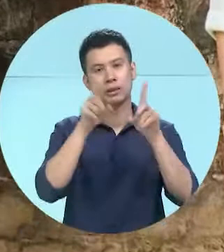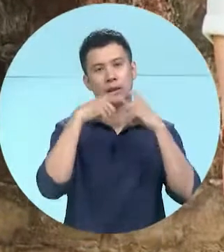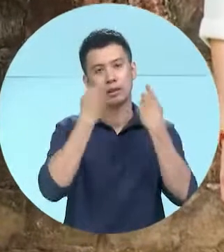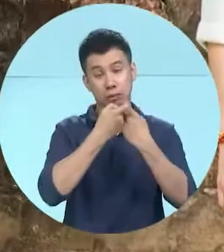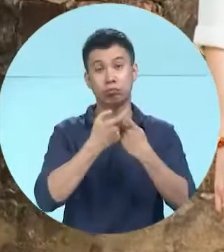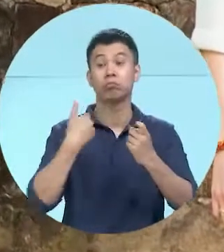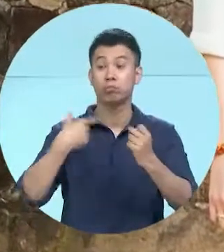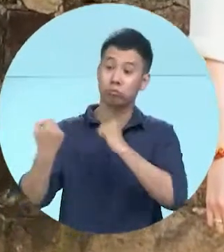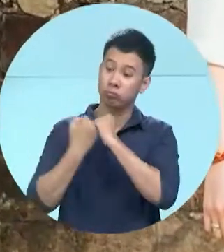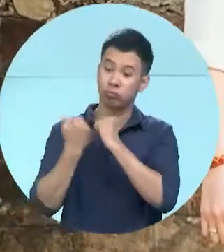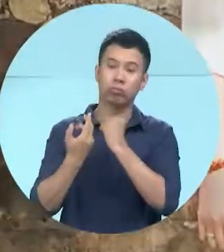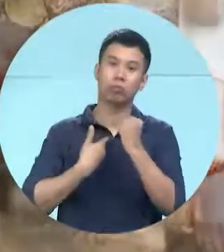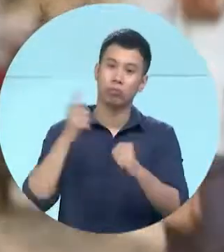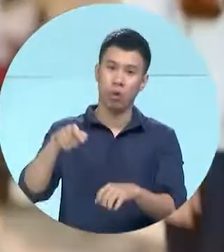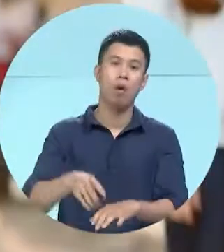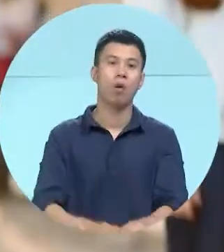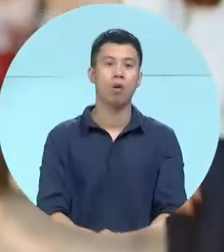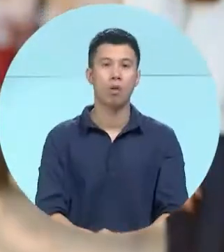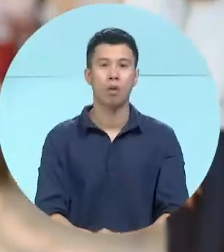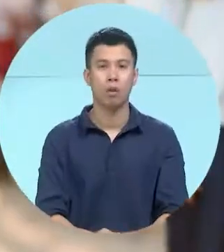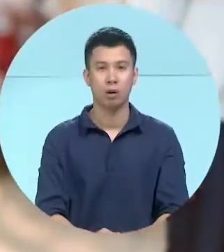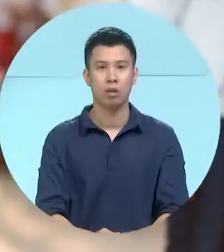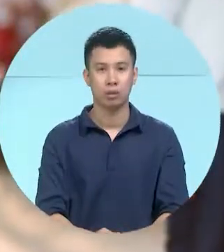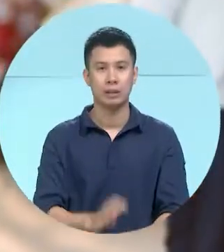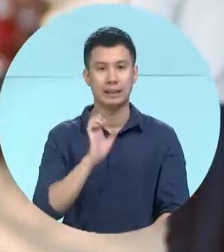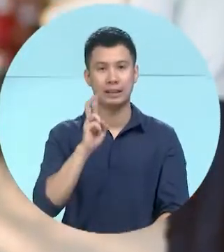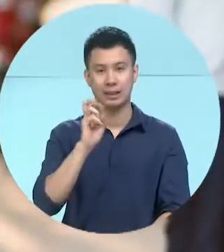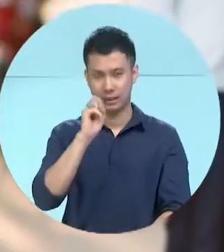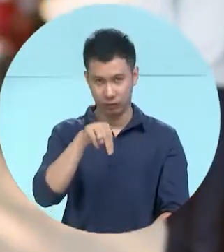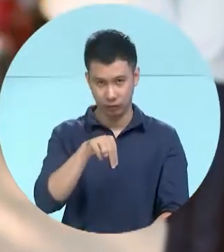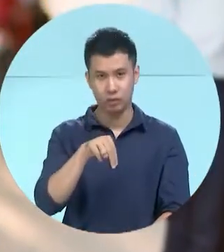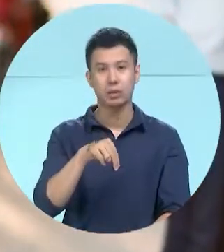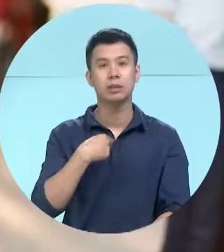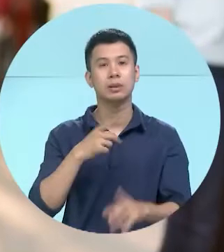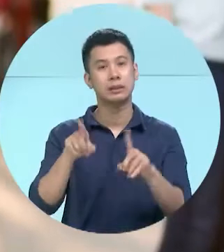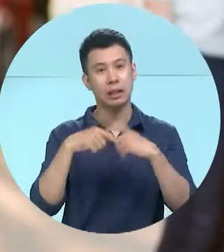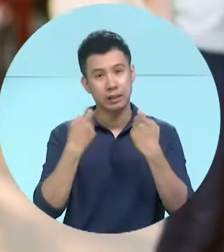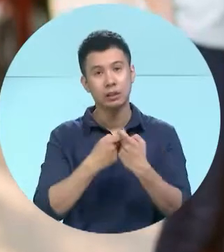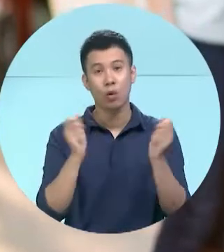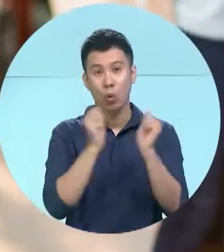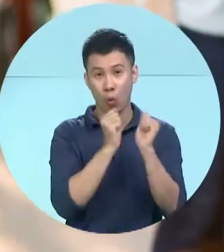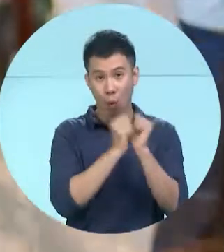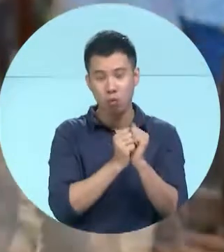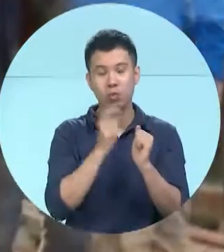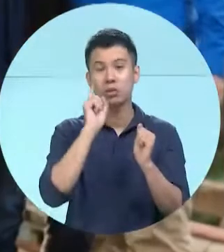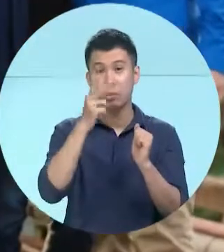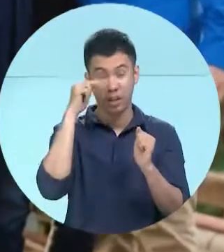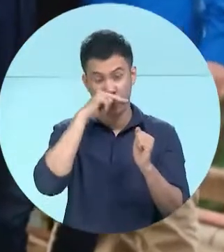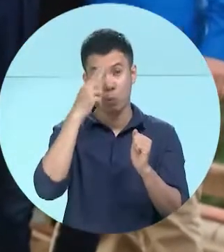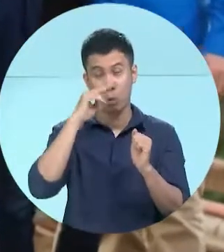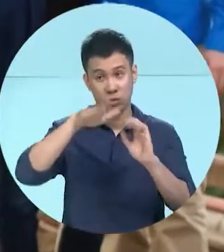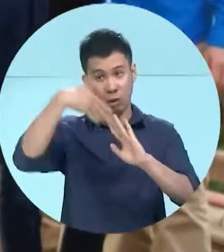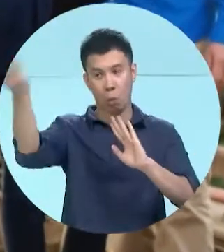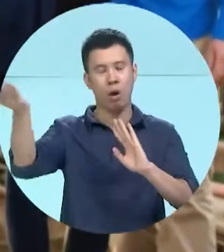get married, and we support that, even though he lives with us. We are open to him moving out. I know we